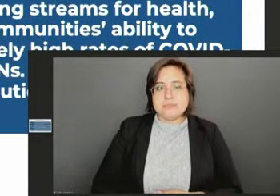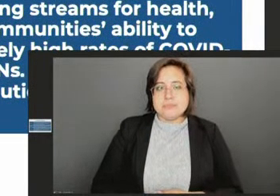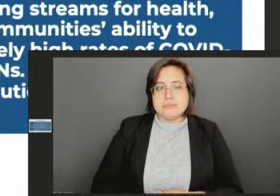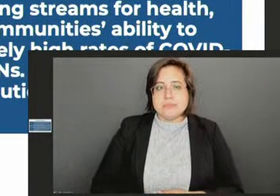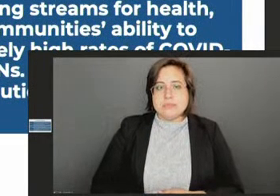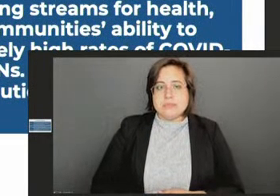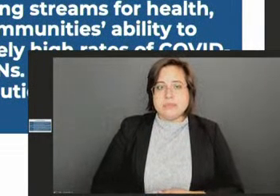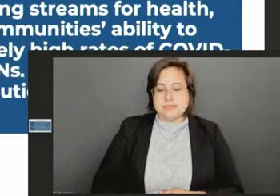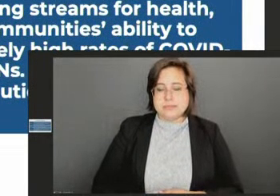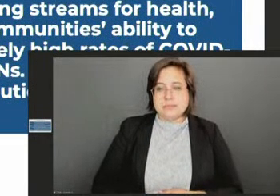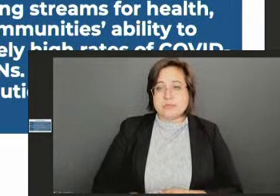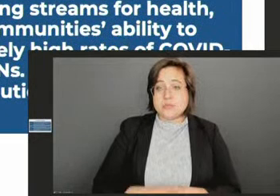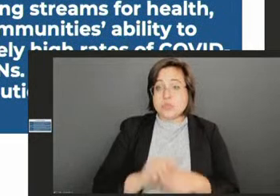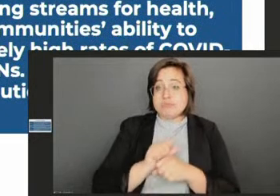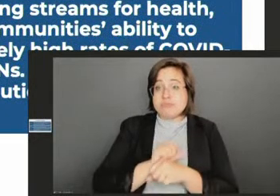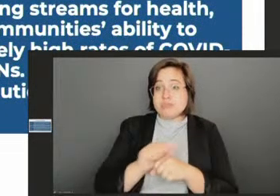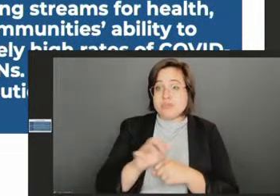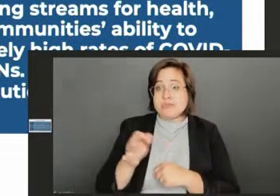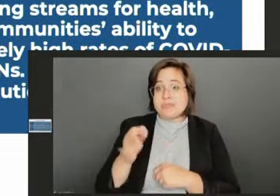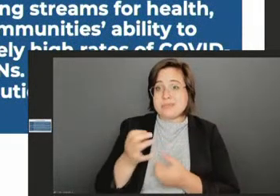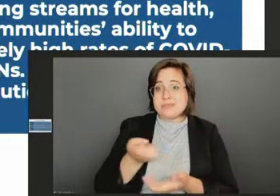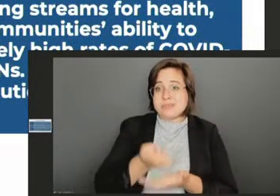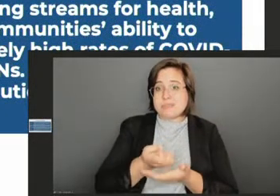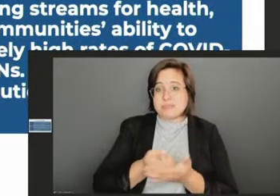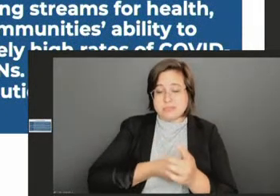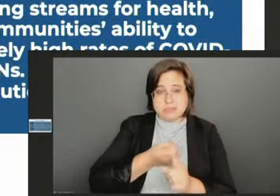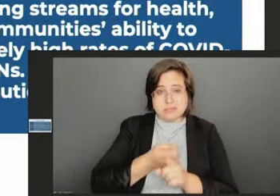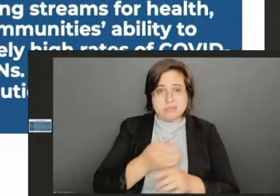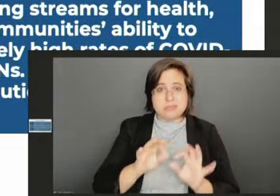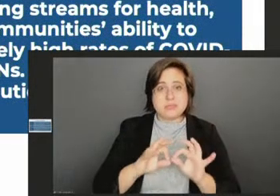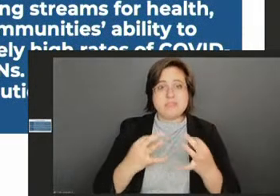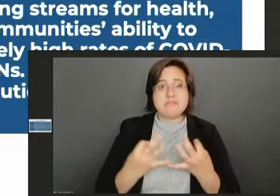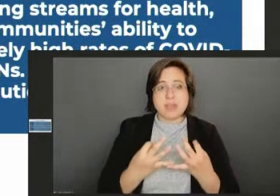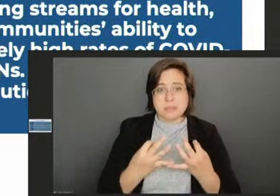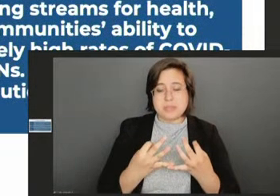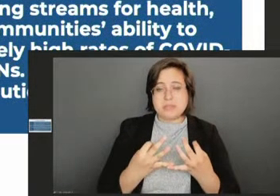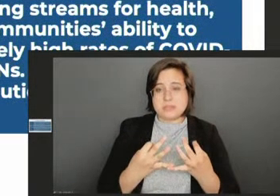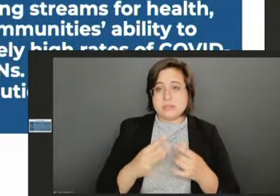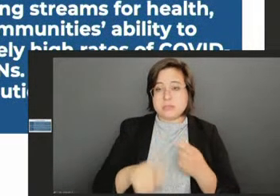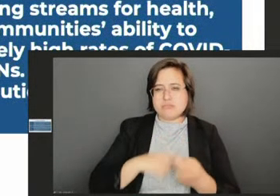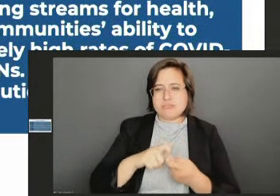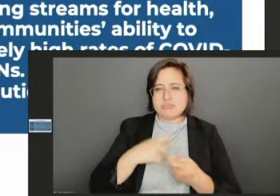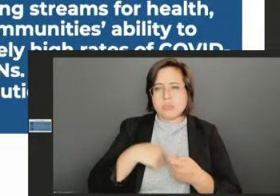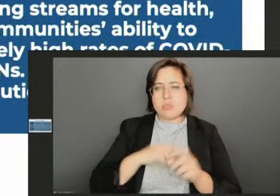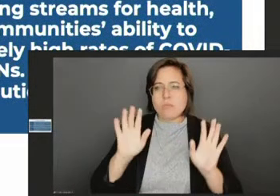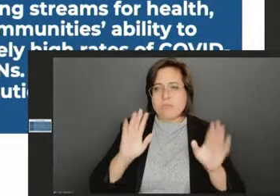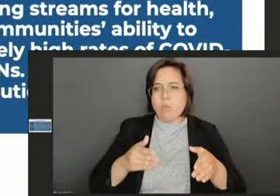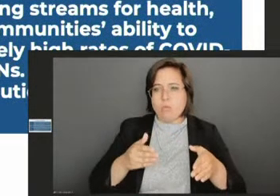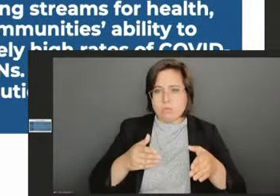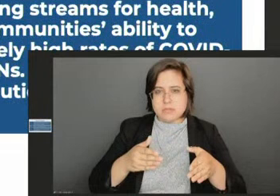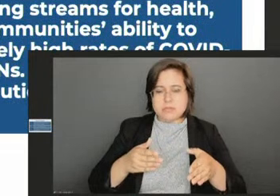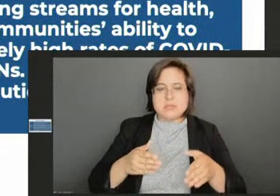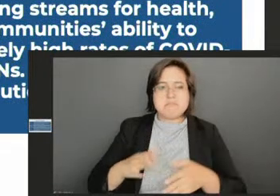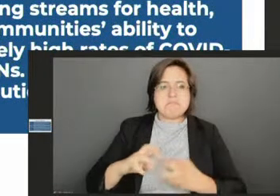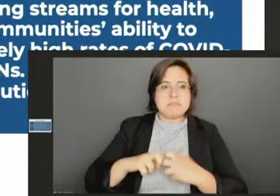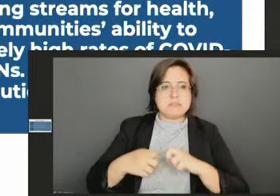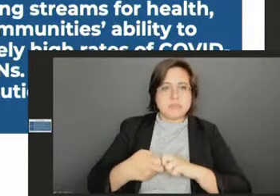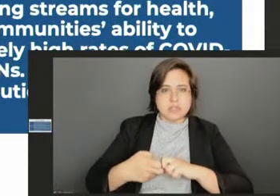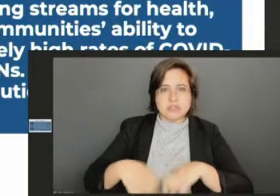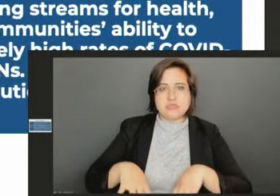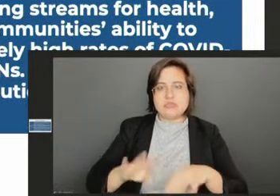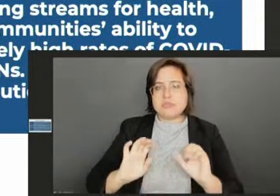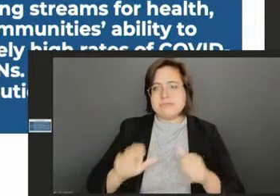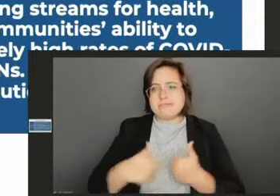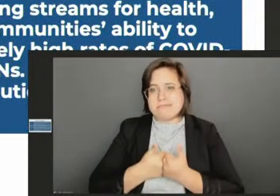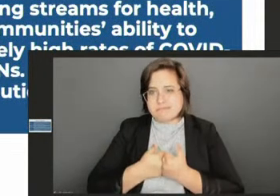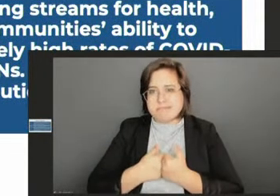of COVID-19 and the families. In particular, we've focused on the issues and the